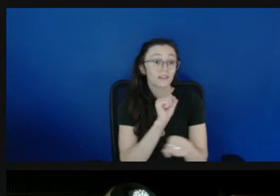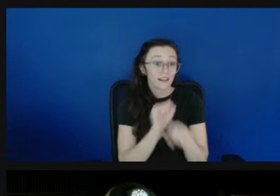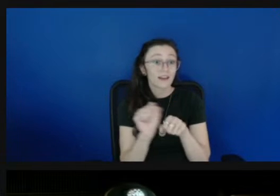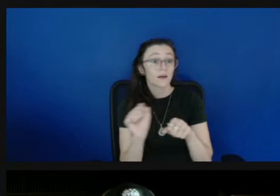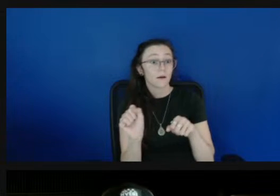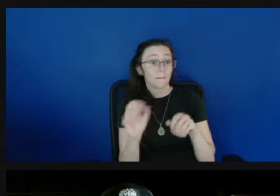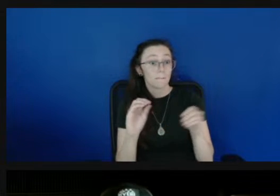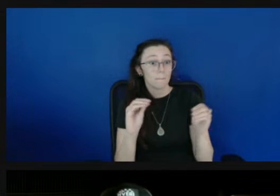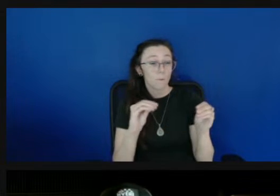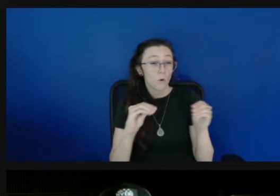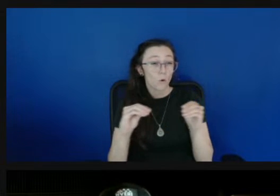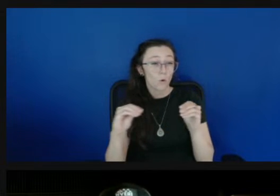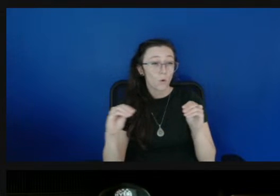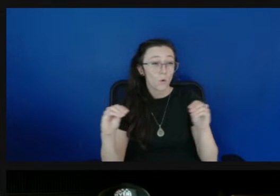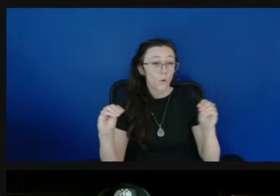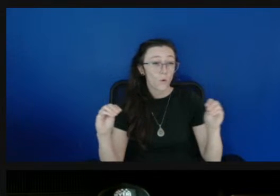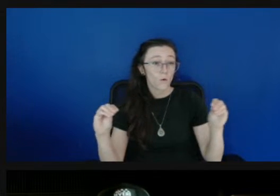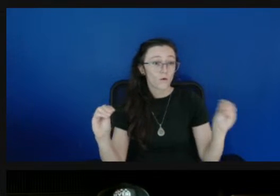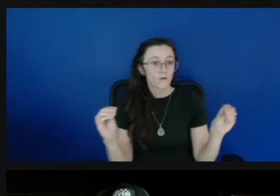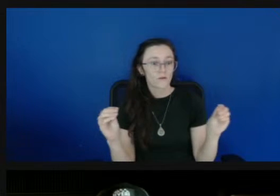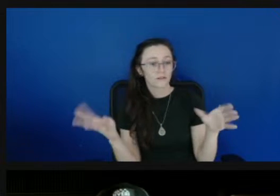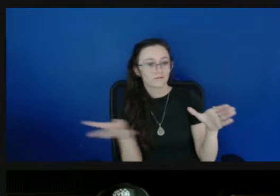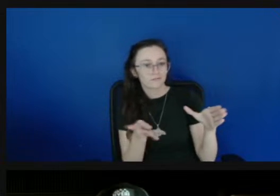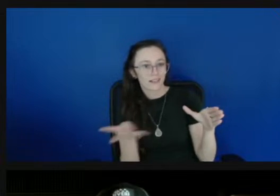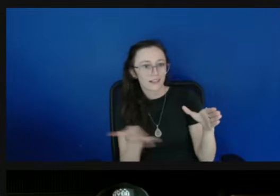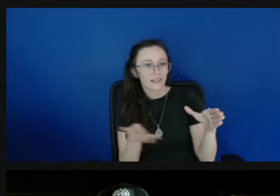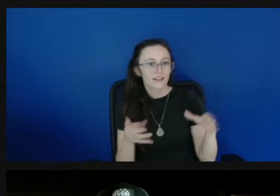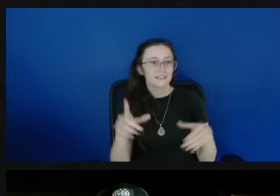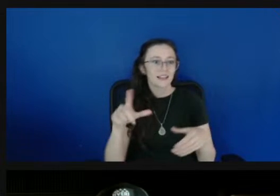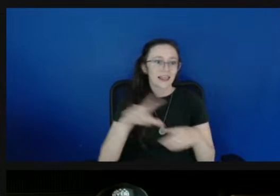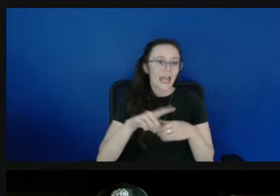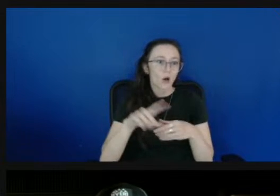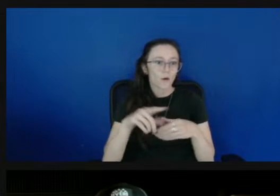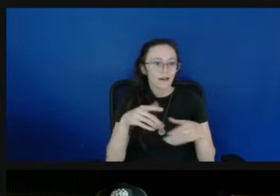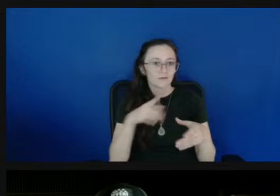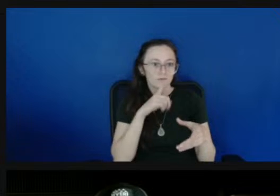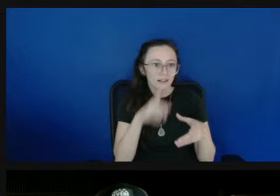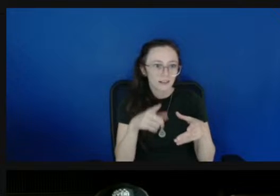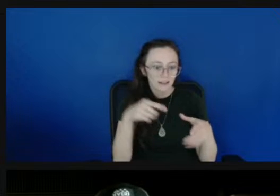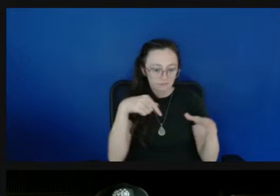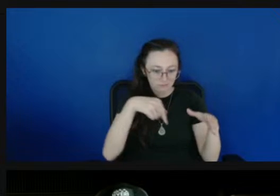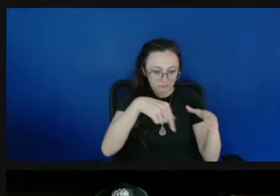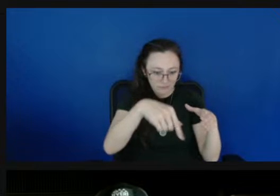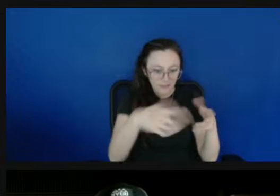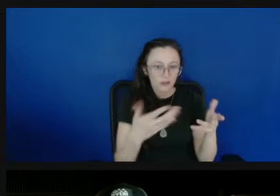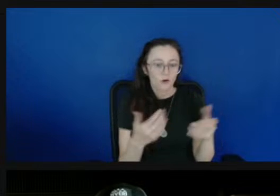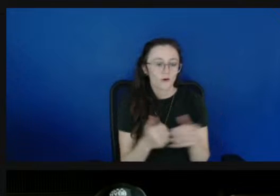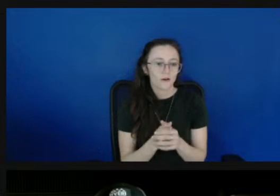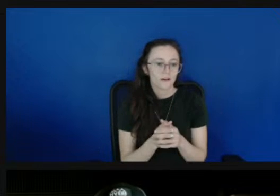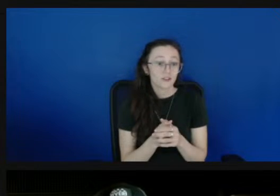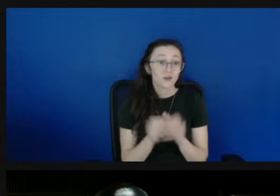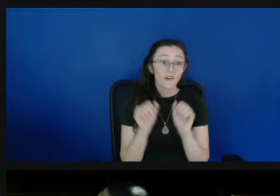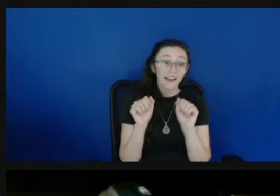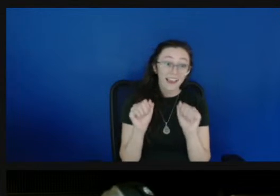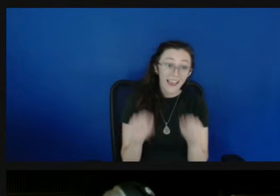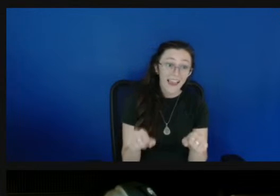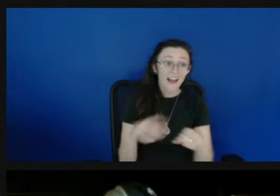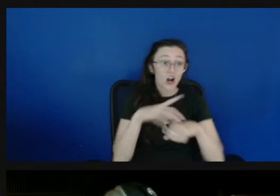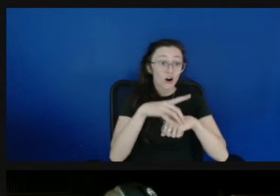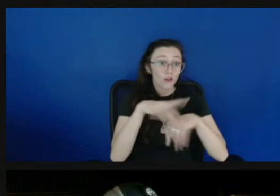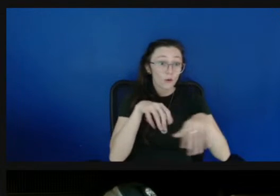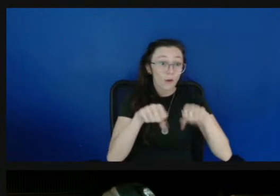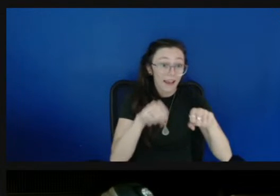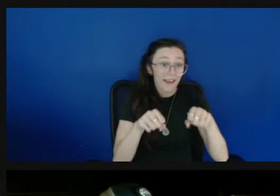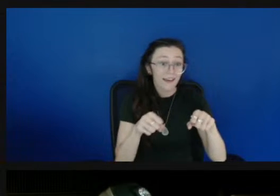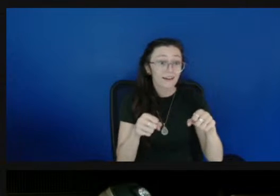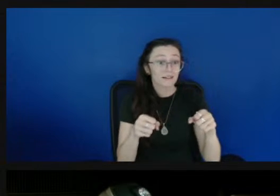there. And now it gets complicated. So could some activity like an earthquake induce an eruption? That's happened in the